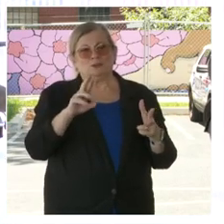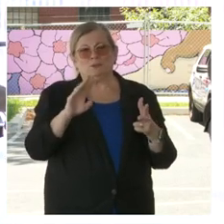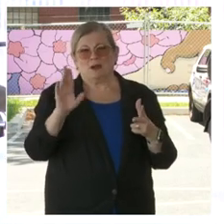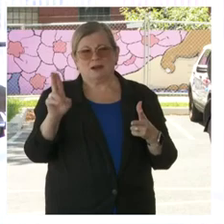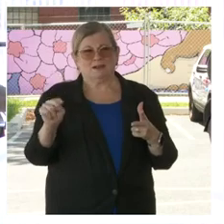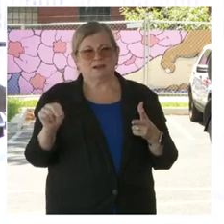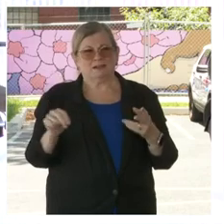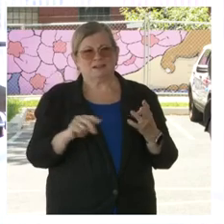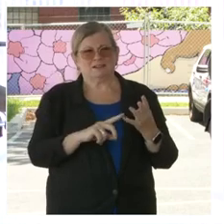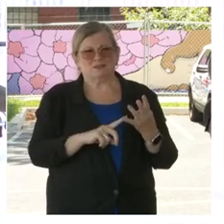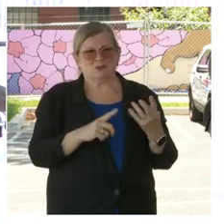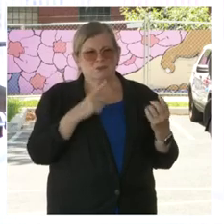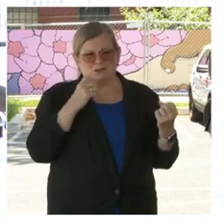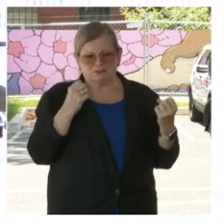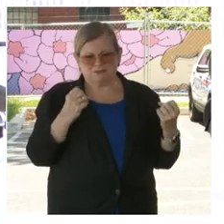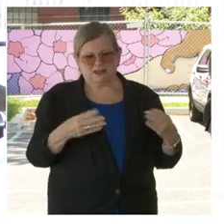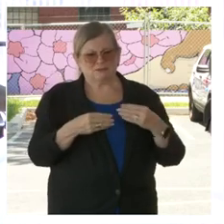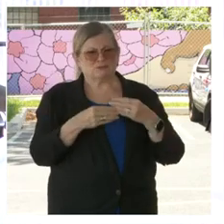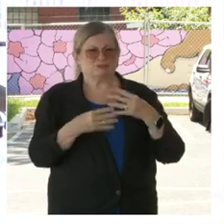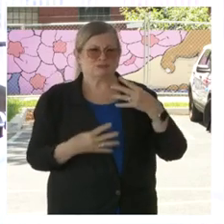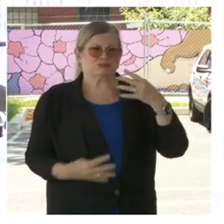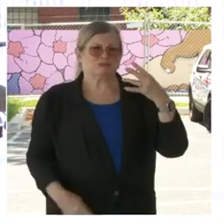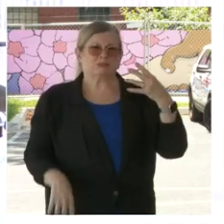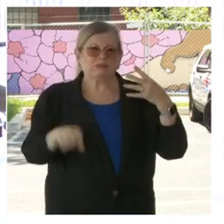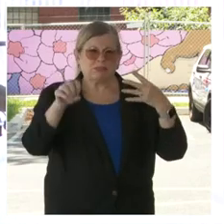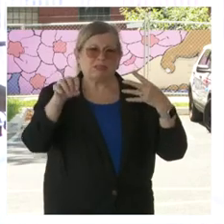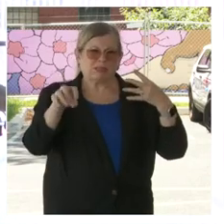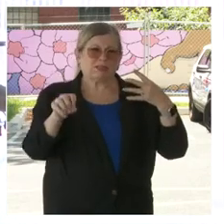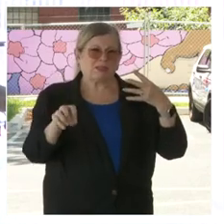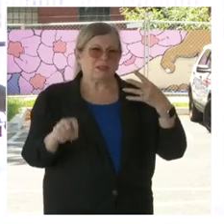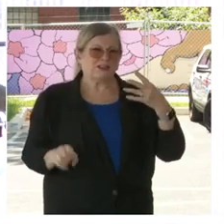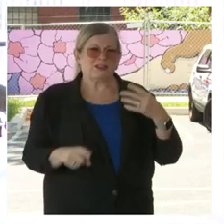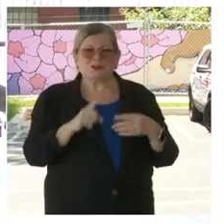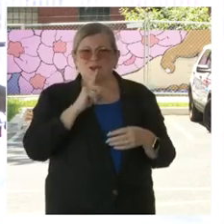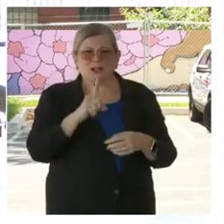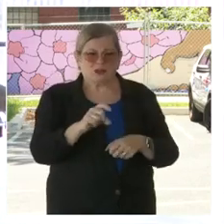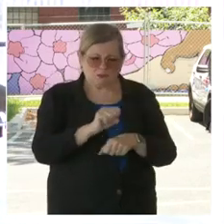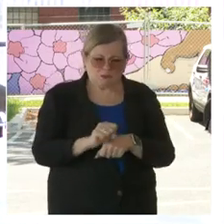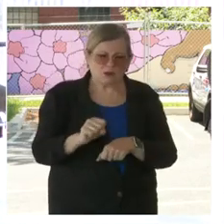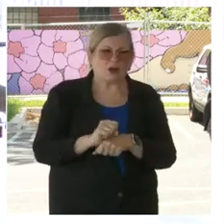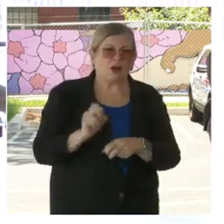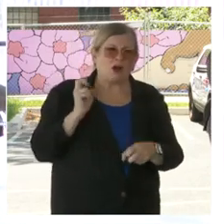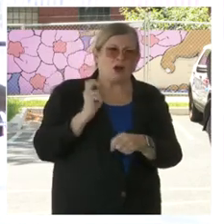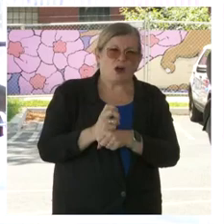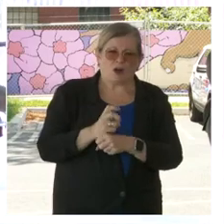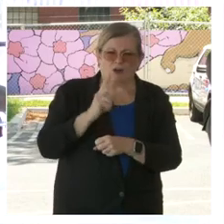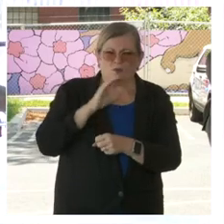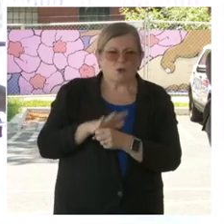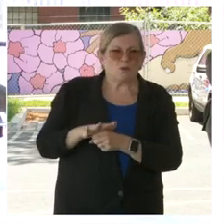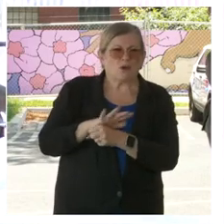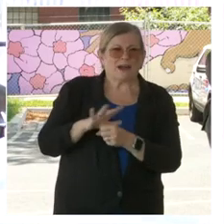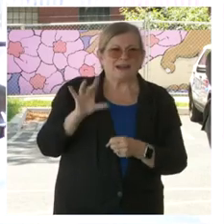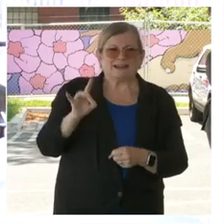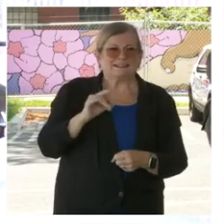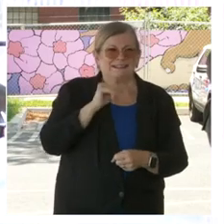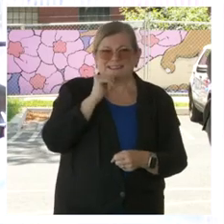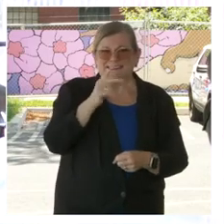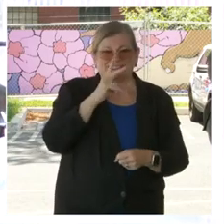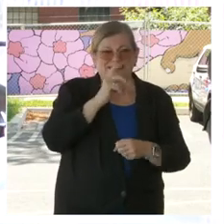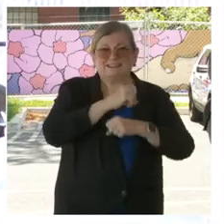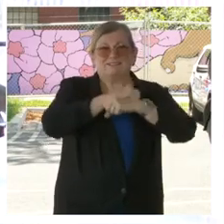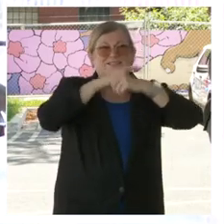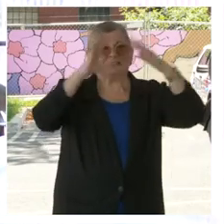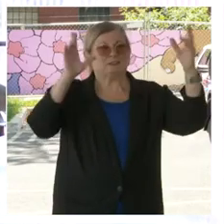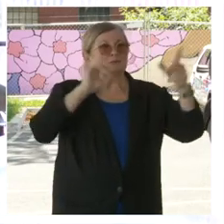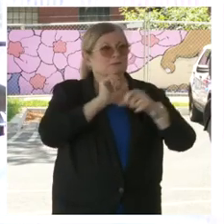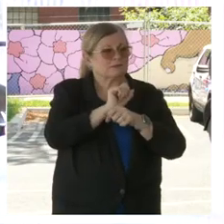and there are so many others who have laid in their lives and working hard on behalf of the residents here in Ward 8 that did not see this vision. And so